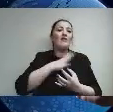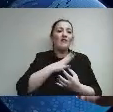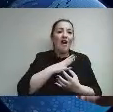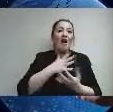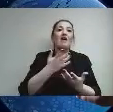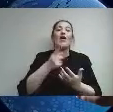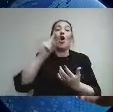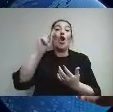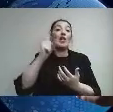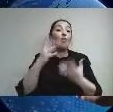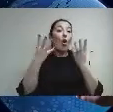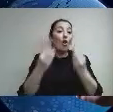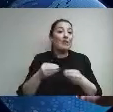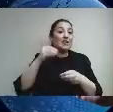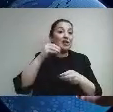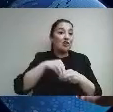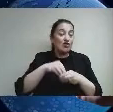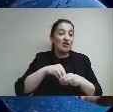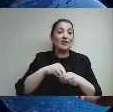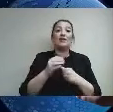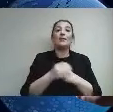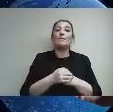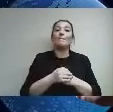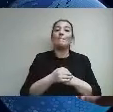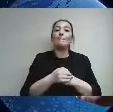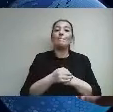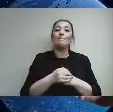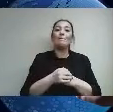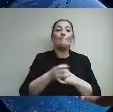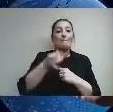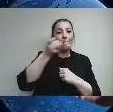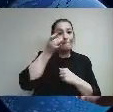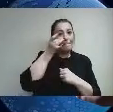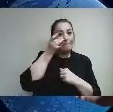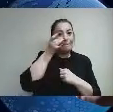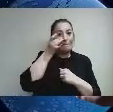criteria, whichever method they use.